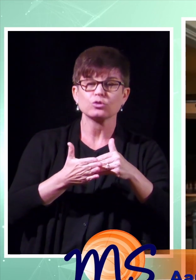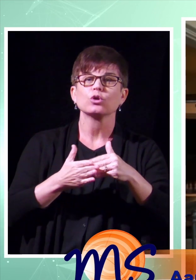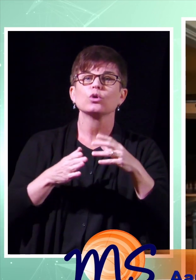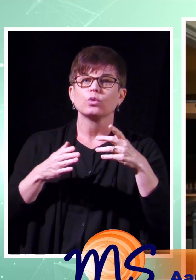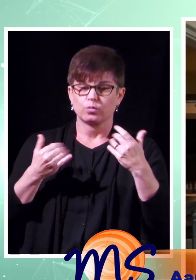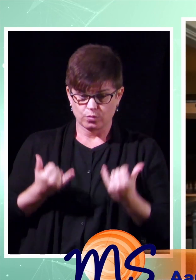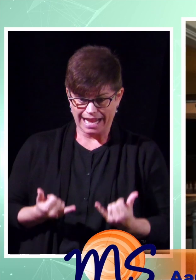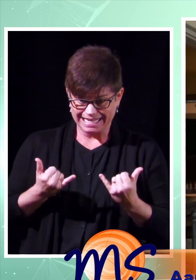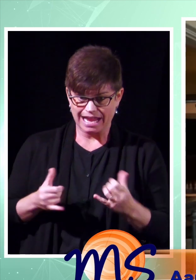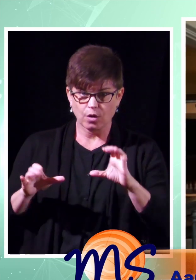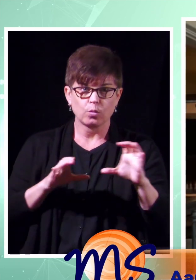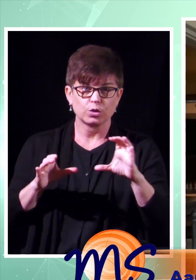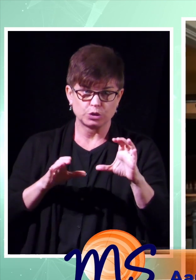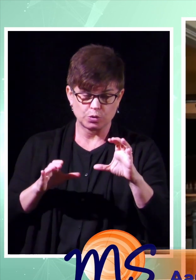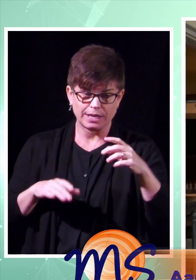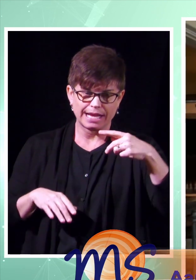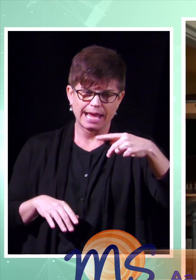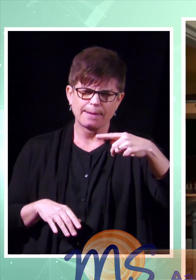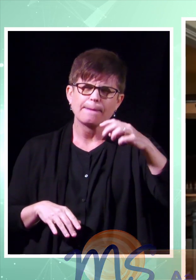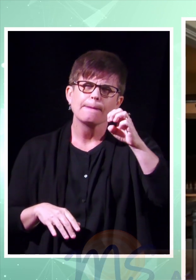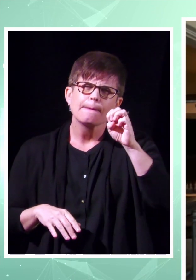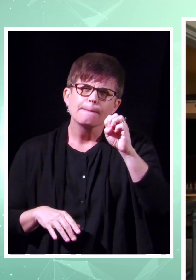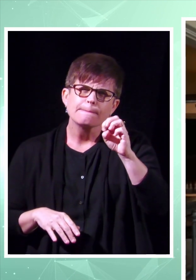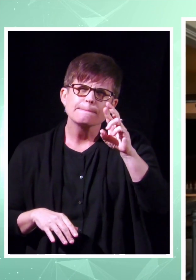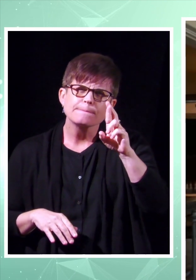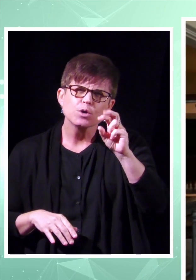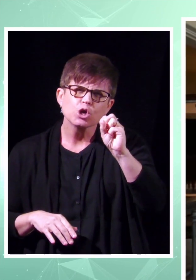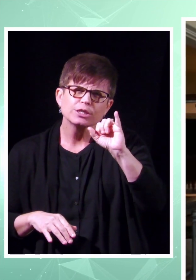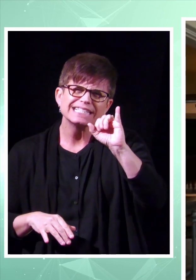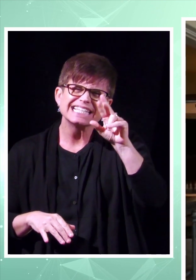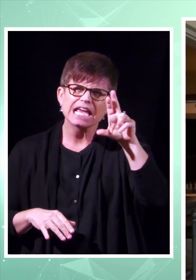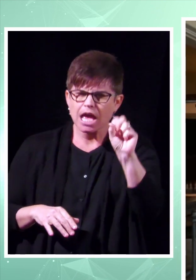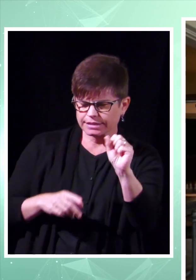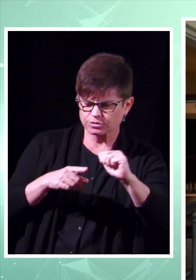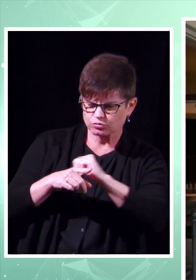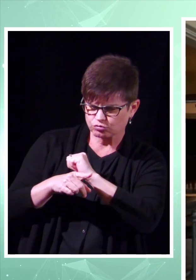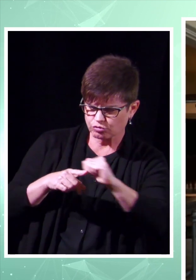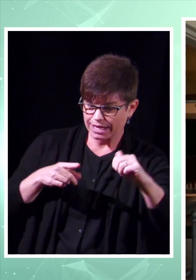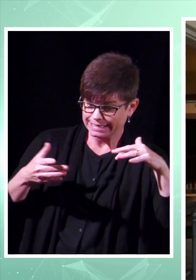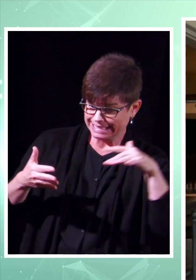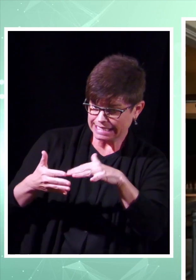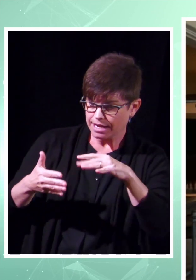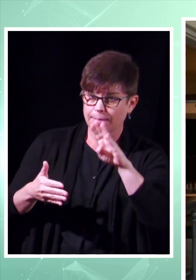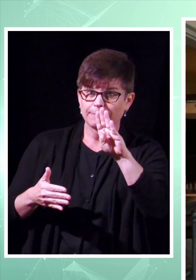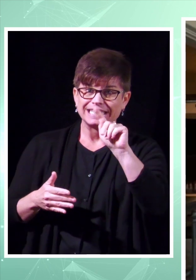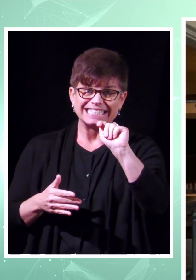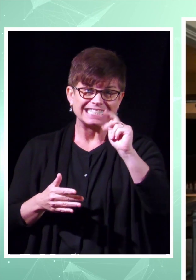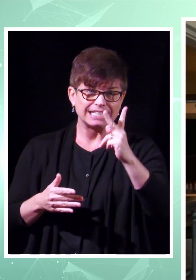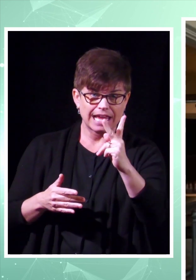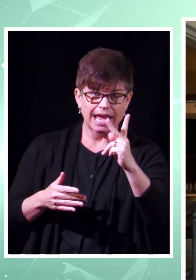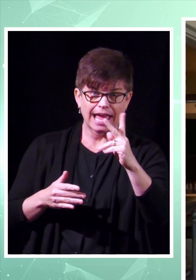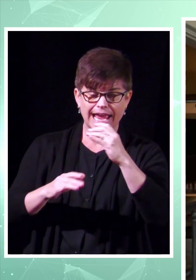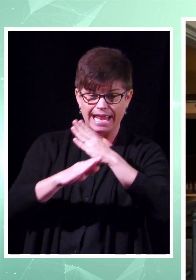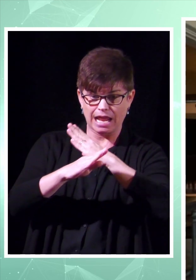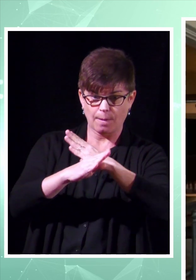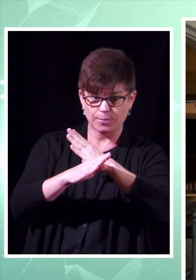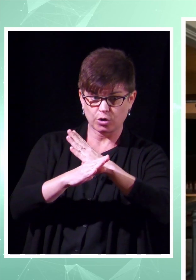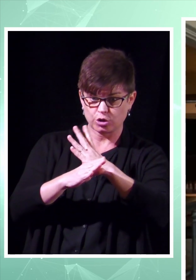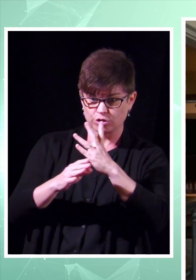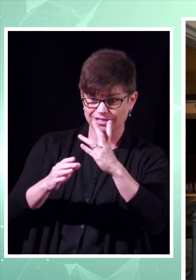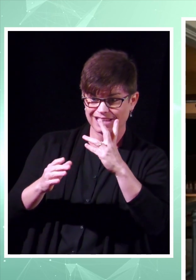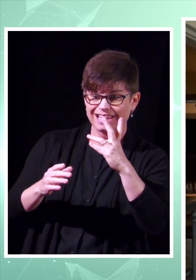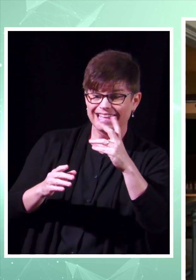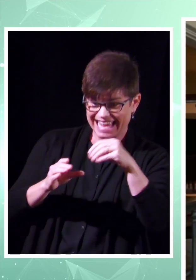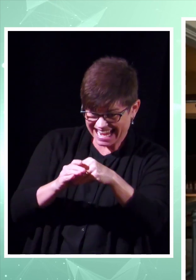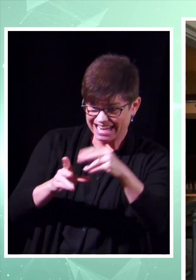trial called the Perseus trial, which is studying BTK inhibitors in people with PPMS. And at my